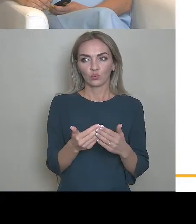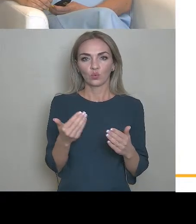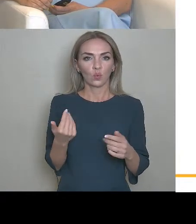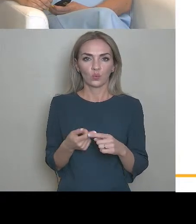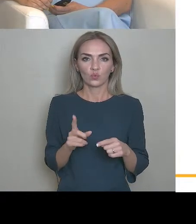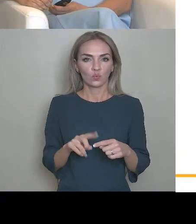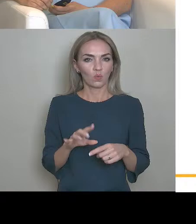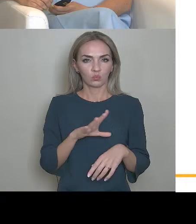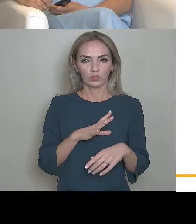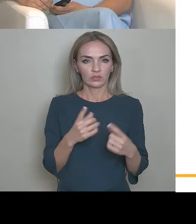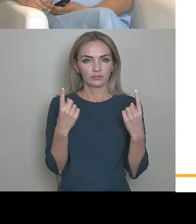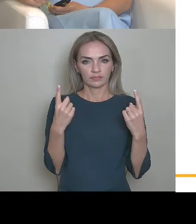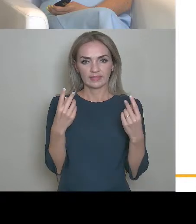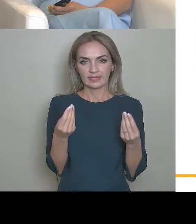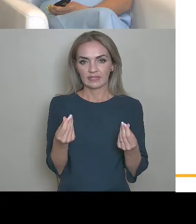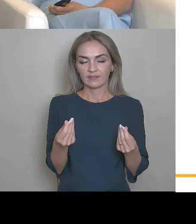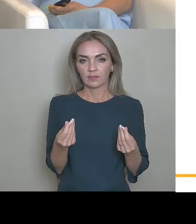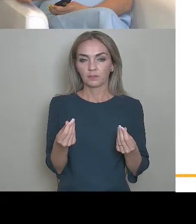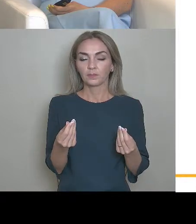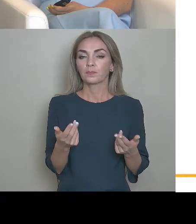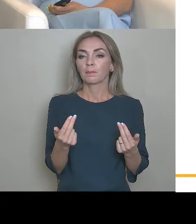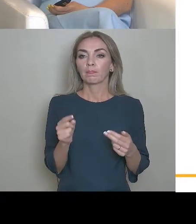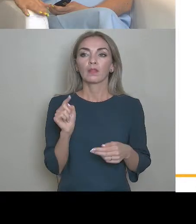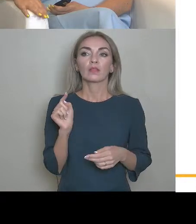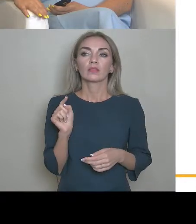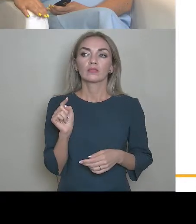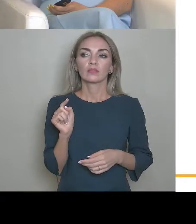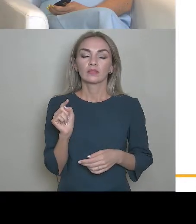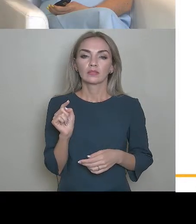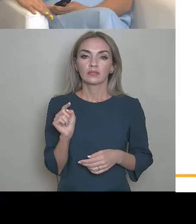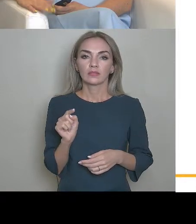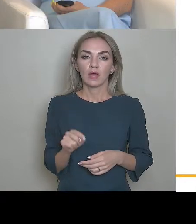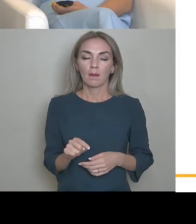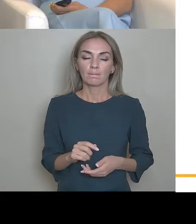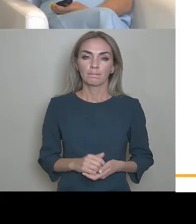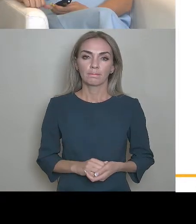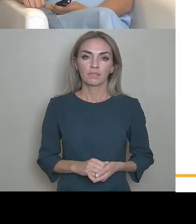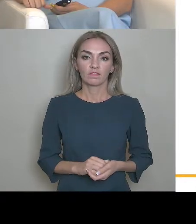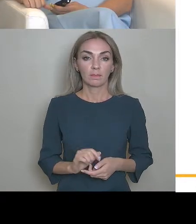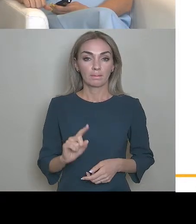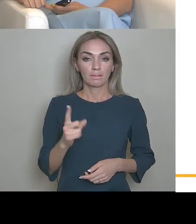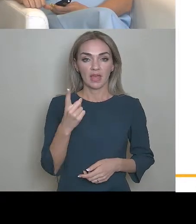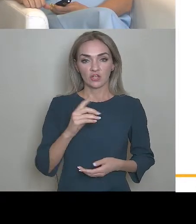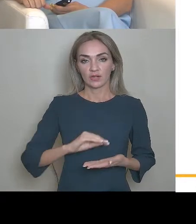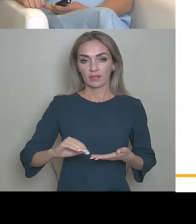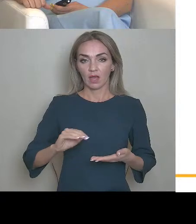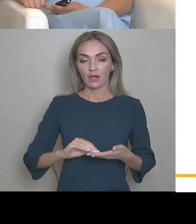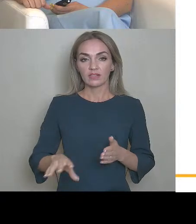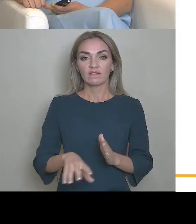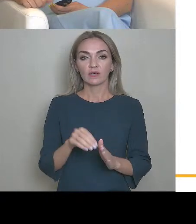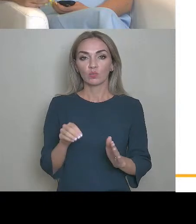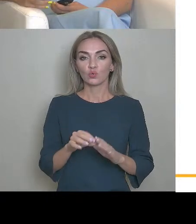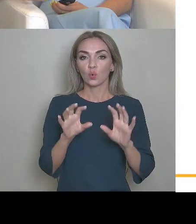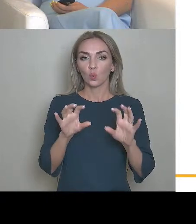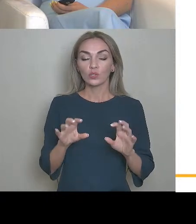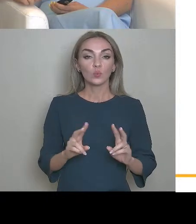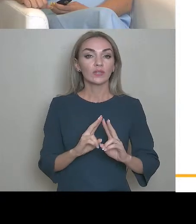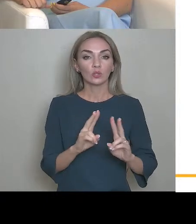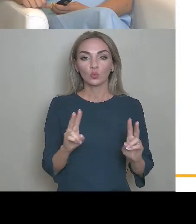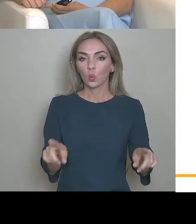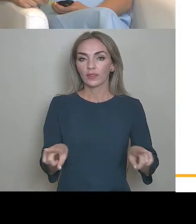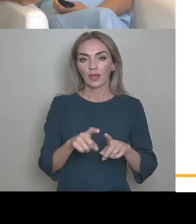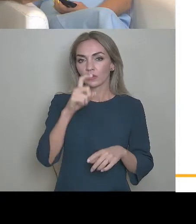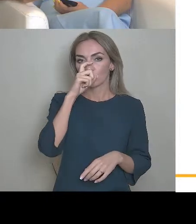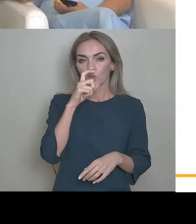And I think there were different numbers previously. Yes, in the first version of